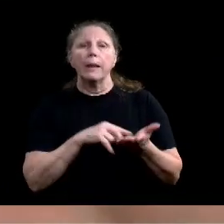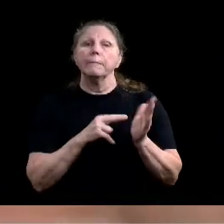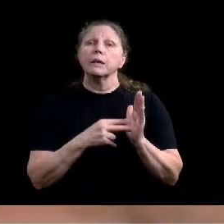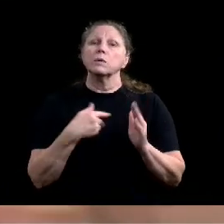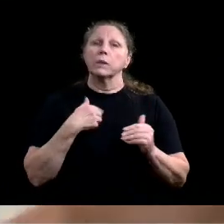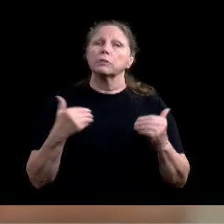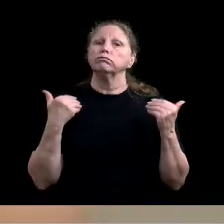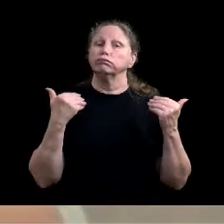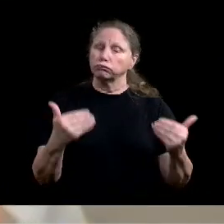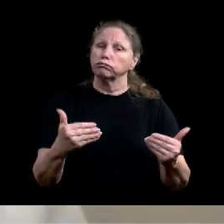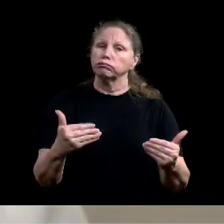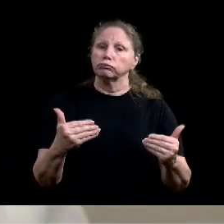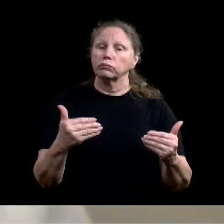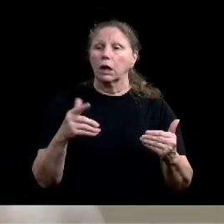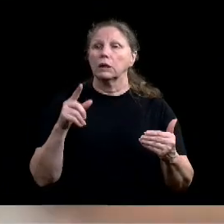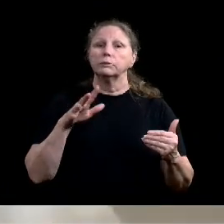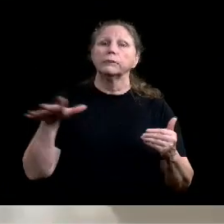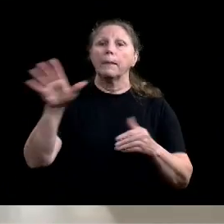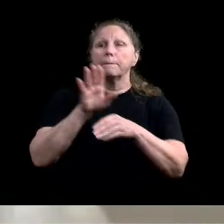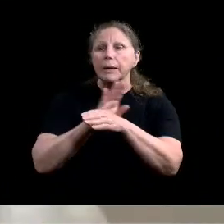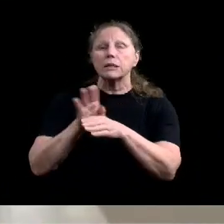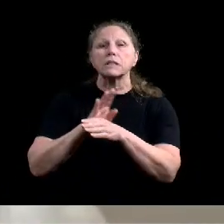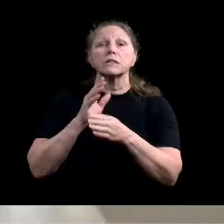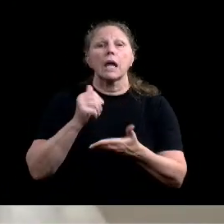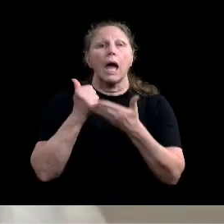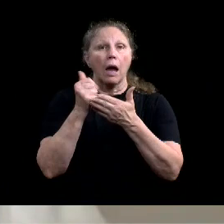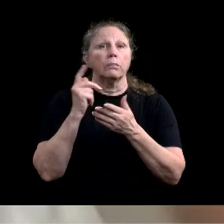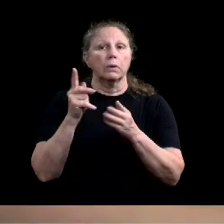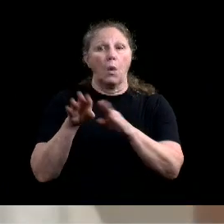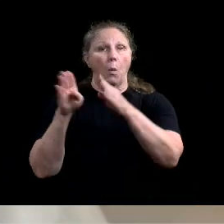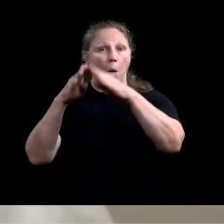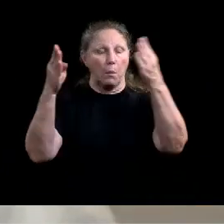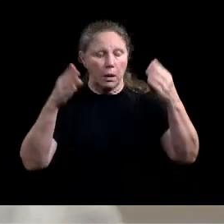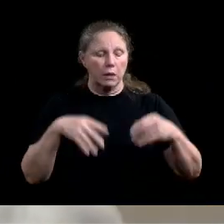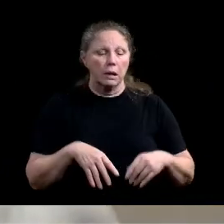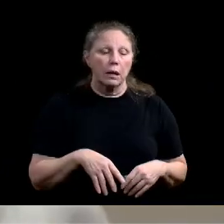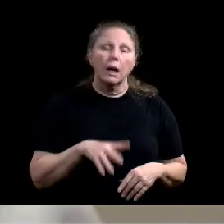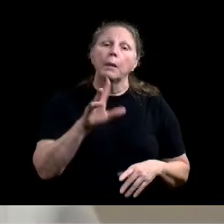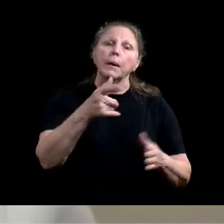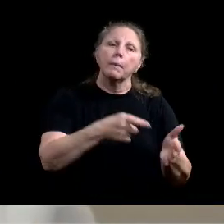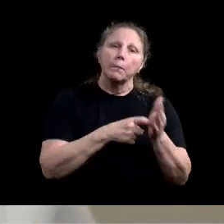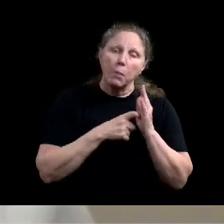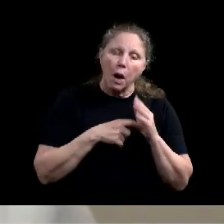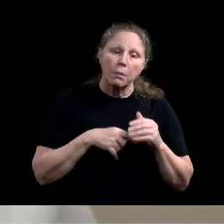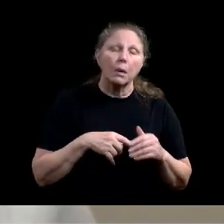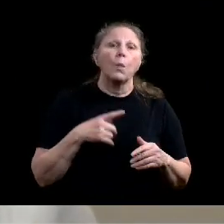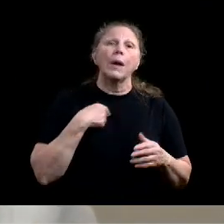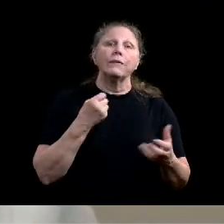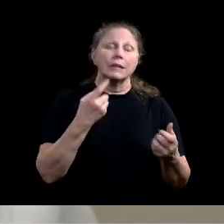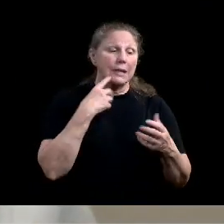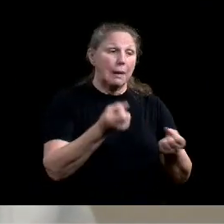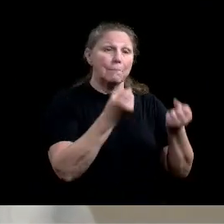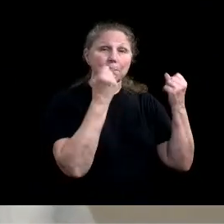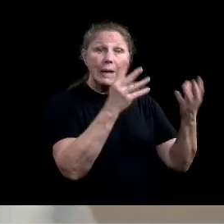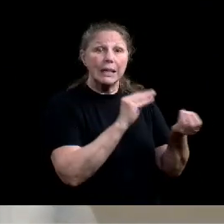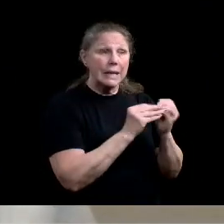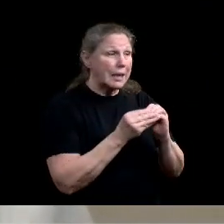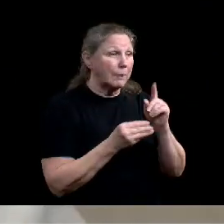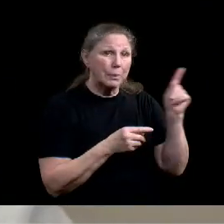direction. The problem is, though, that it takes big numbers of cases in order to be able to calculate the effective reproductive number.